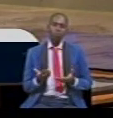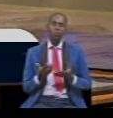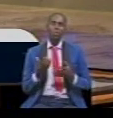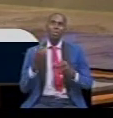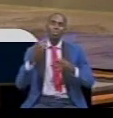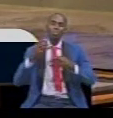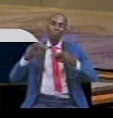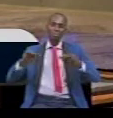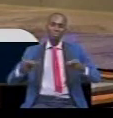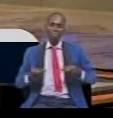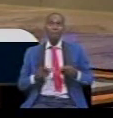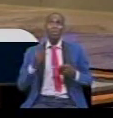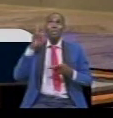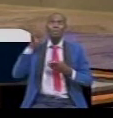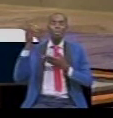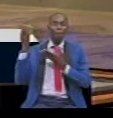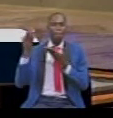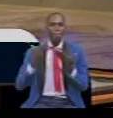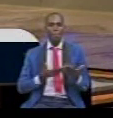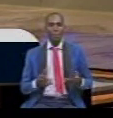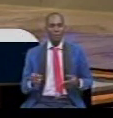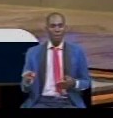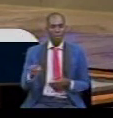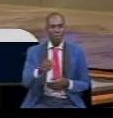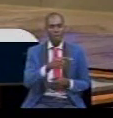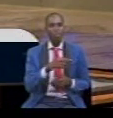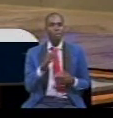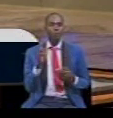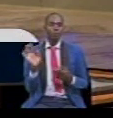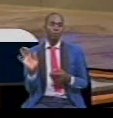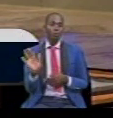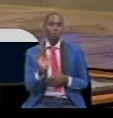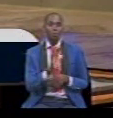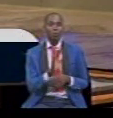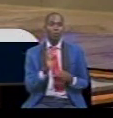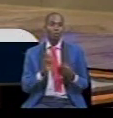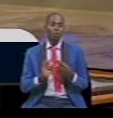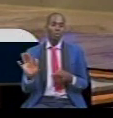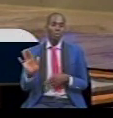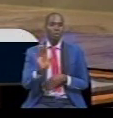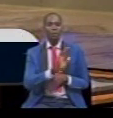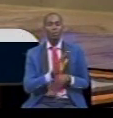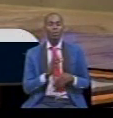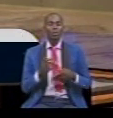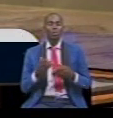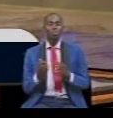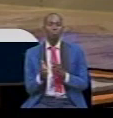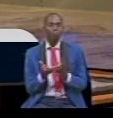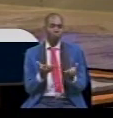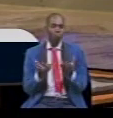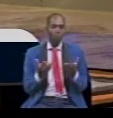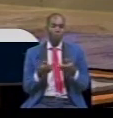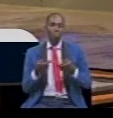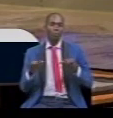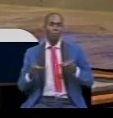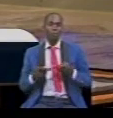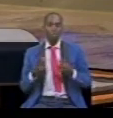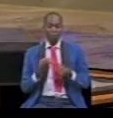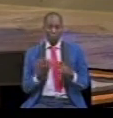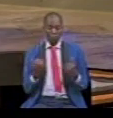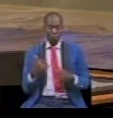He bringeth them unto their desired haven. From tonight, you